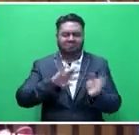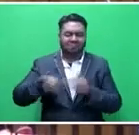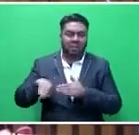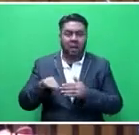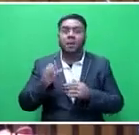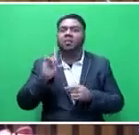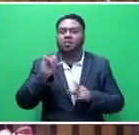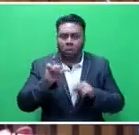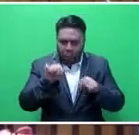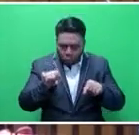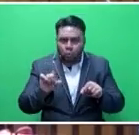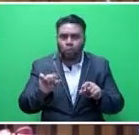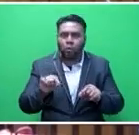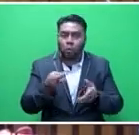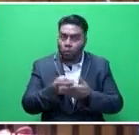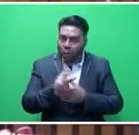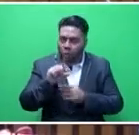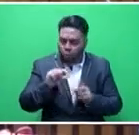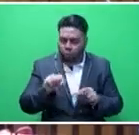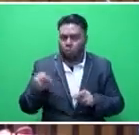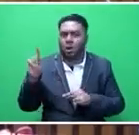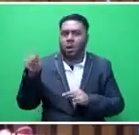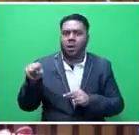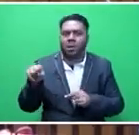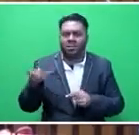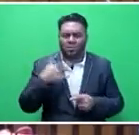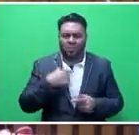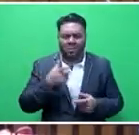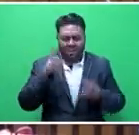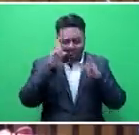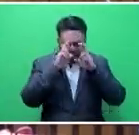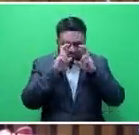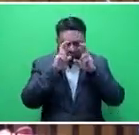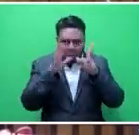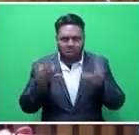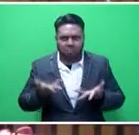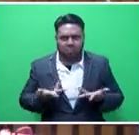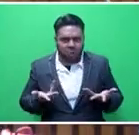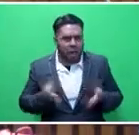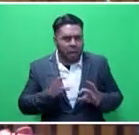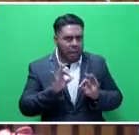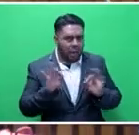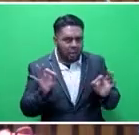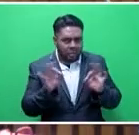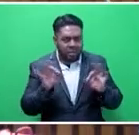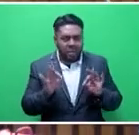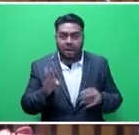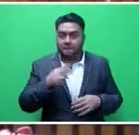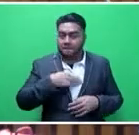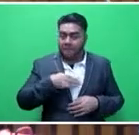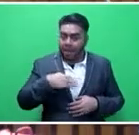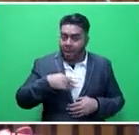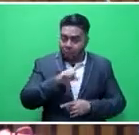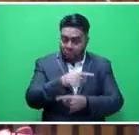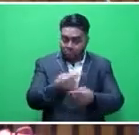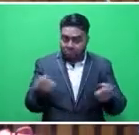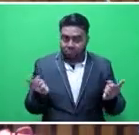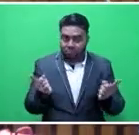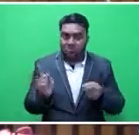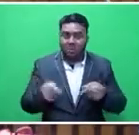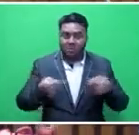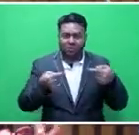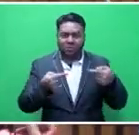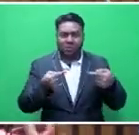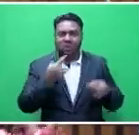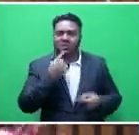they do. That's all they do. That's what they're obsessed with. Not a single member from the other side